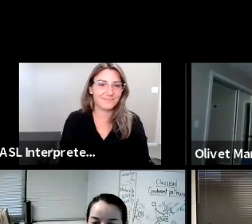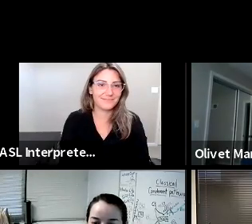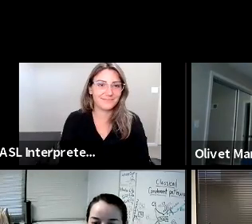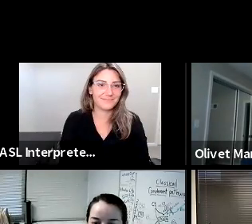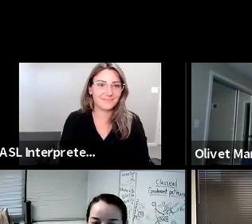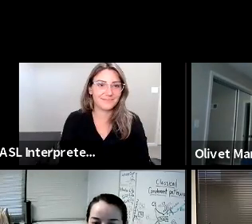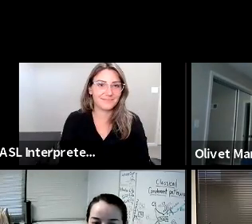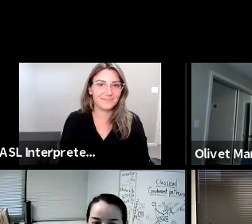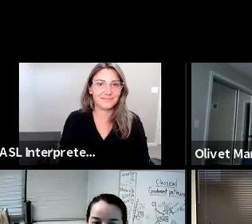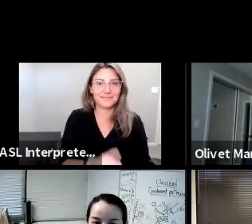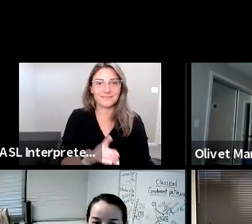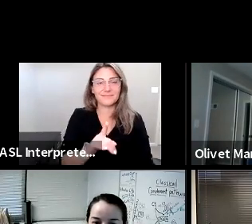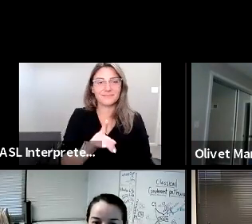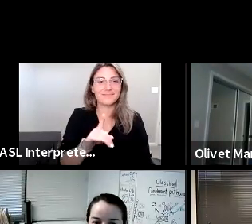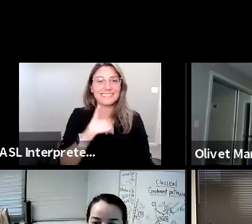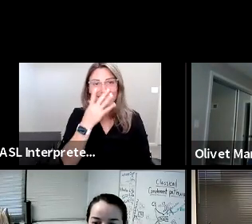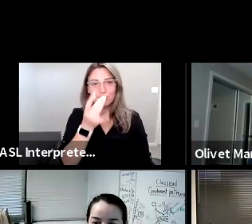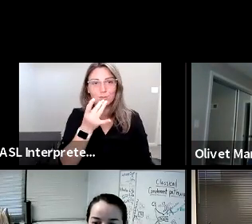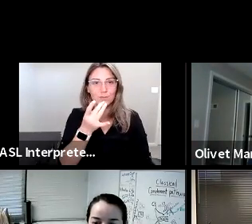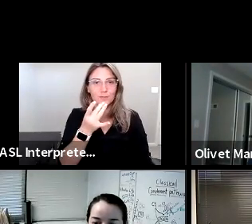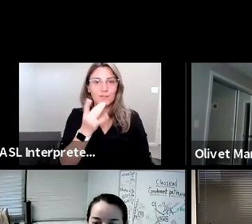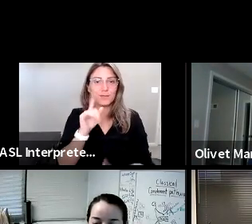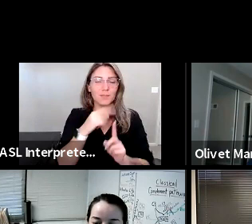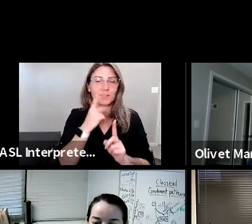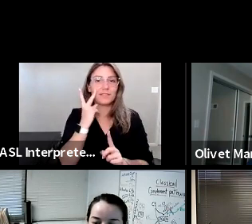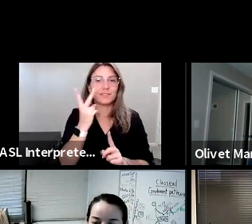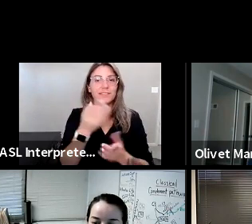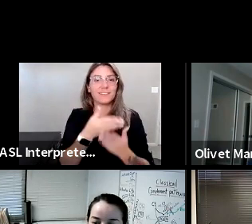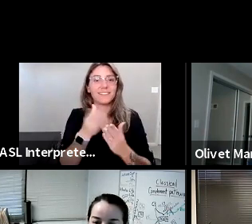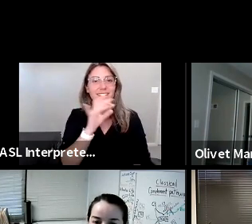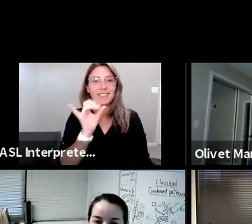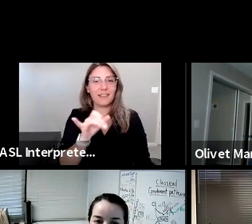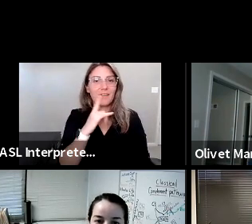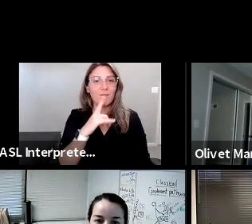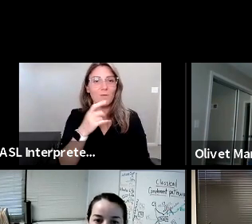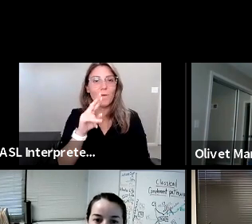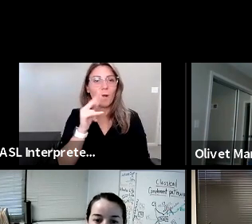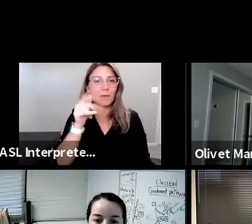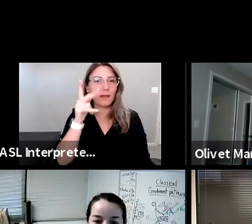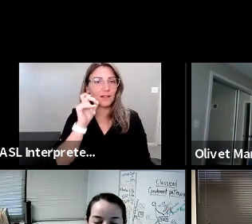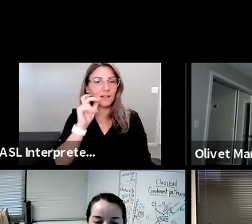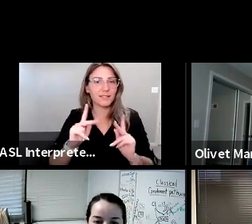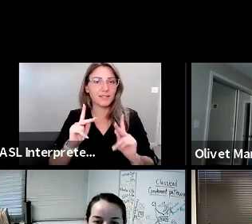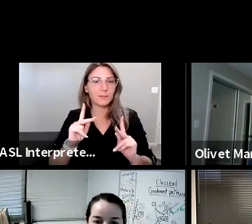This is so interesting too. And I think when I see things like this, or I'm listening to people,